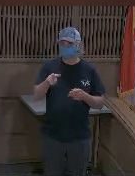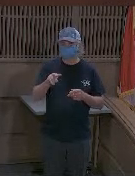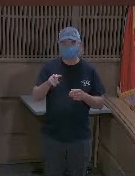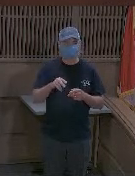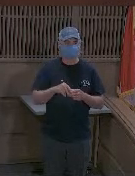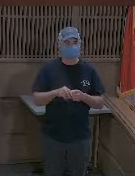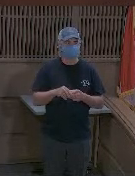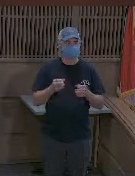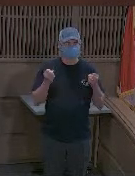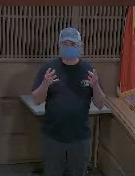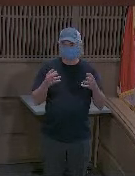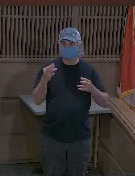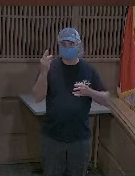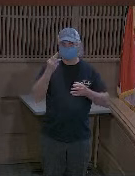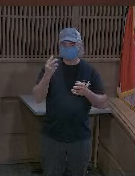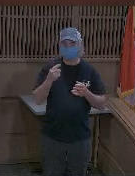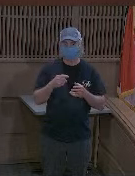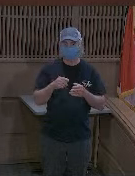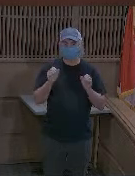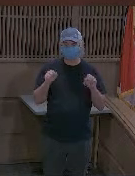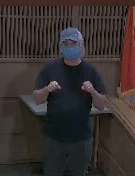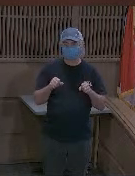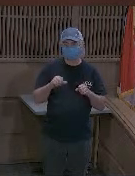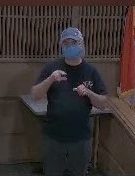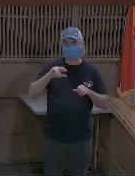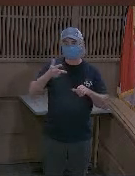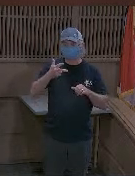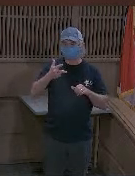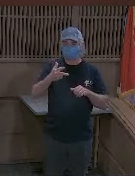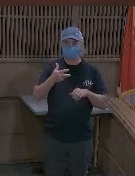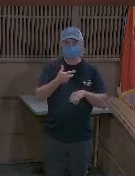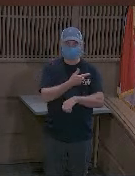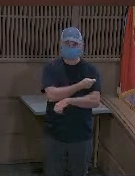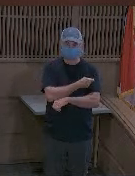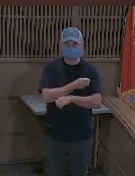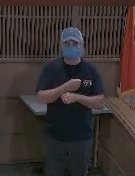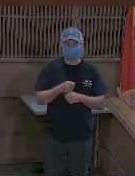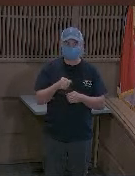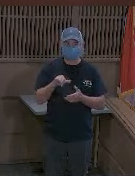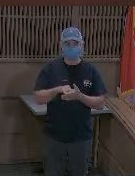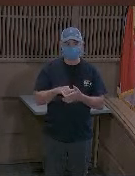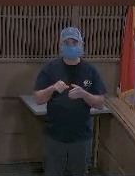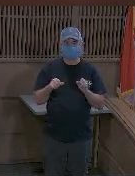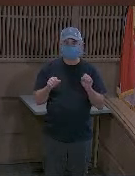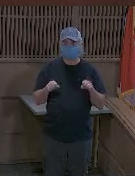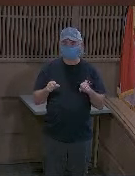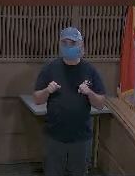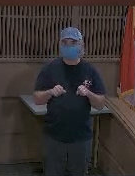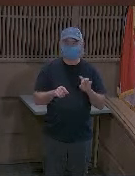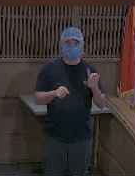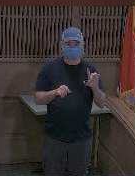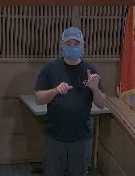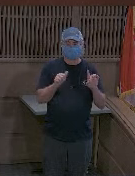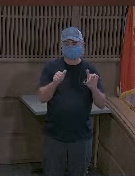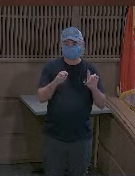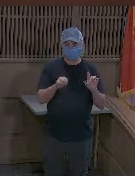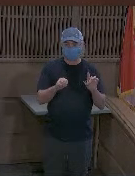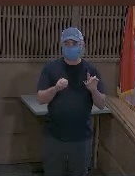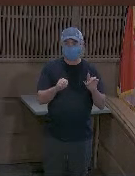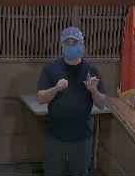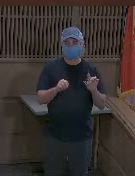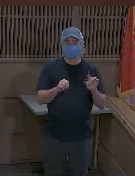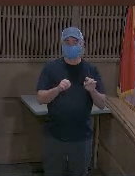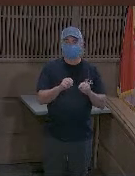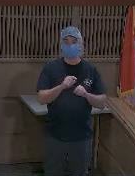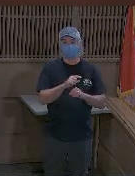These vaccines are available now Mondays, Wednesdays, and Thursdays, 8 a.m. to 12 o'clock noon, and on Tuesdays from